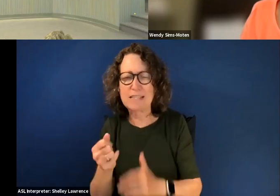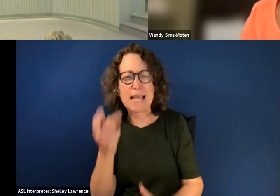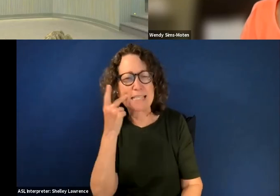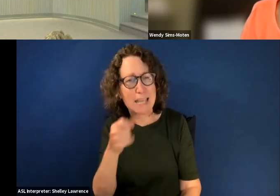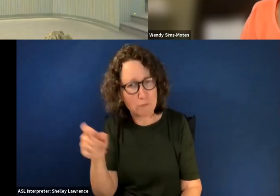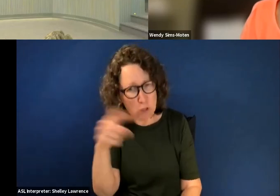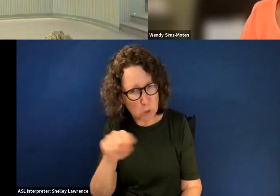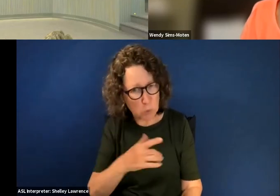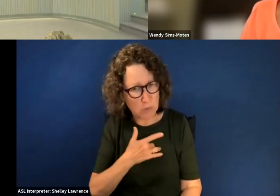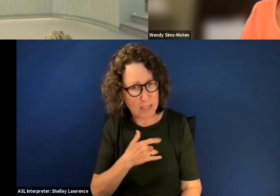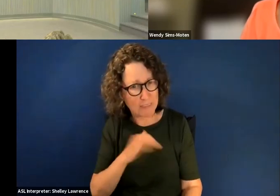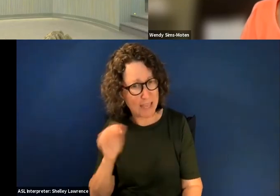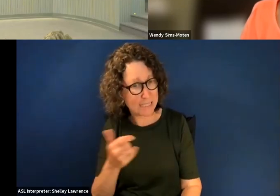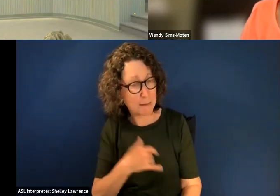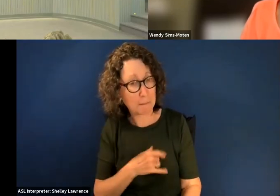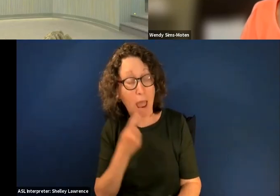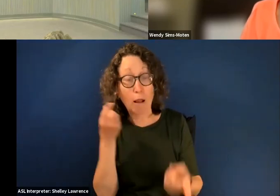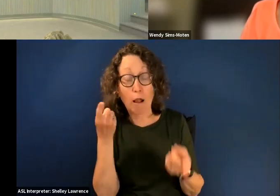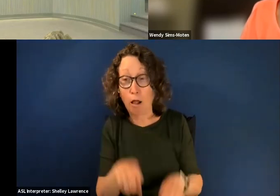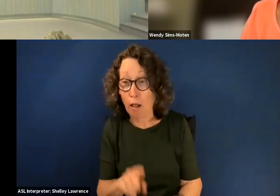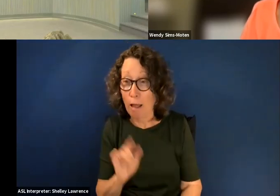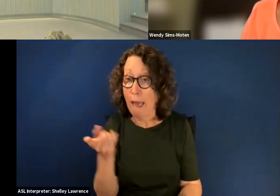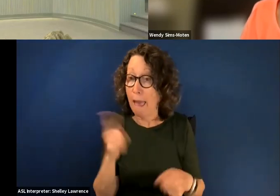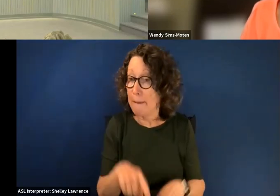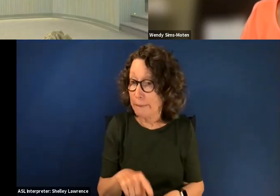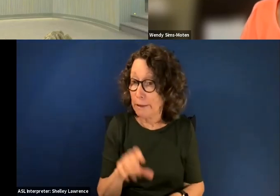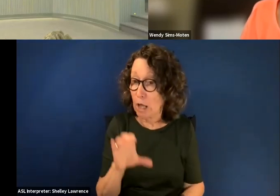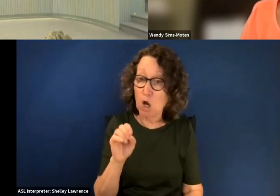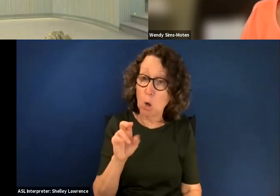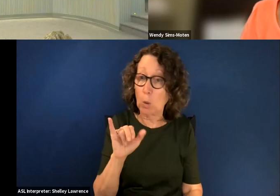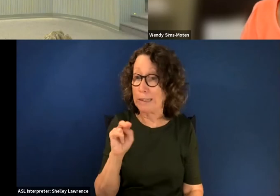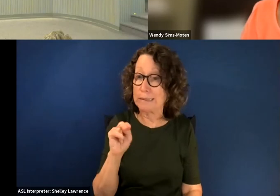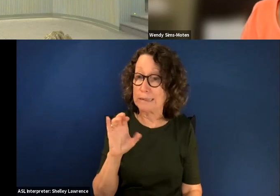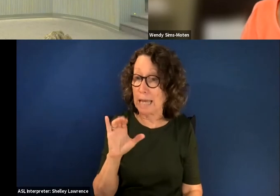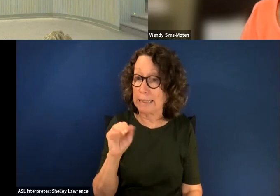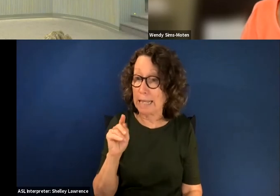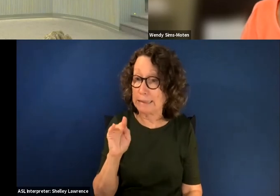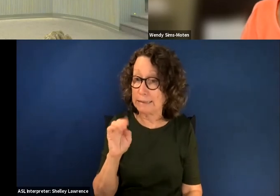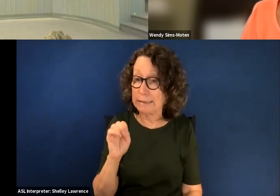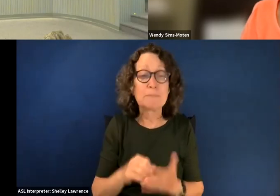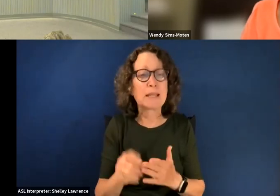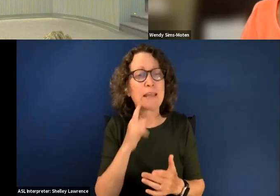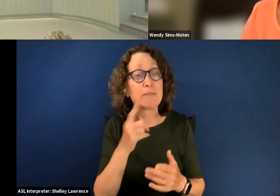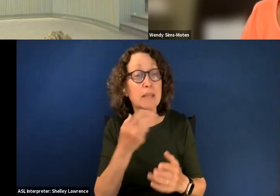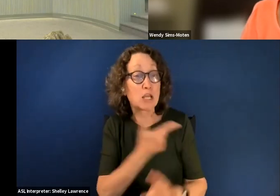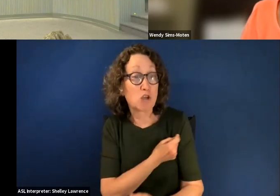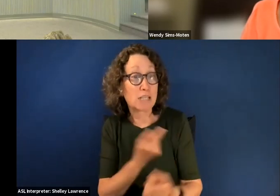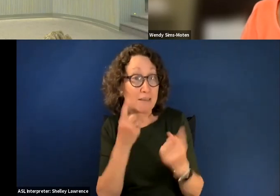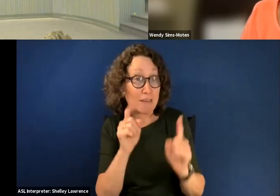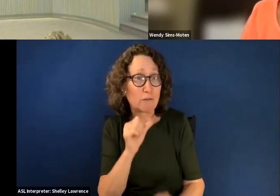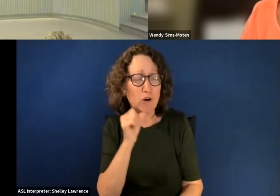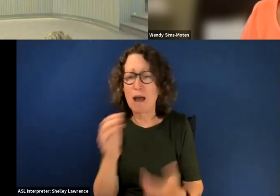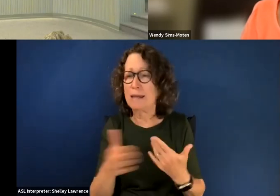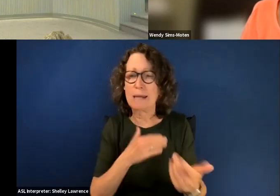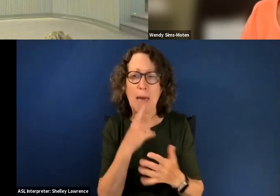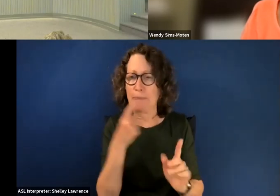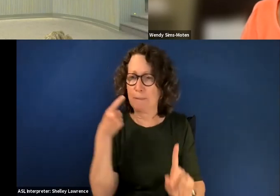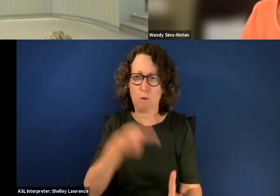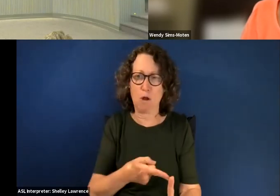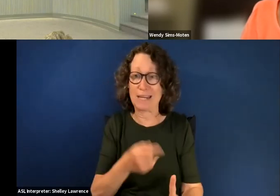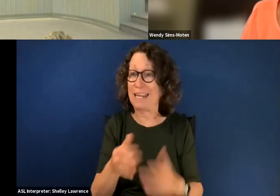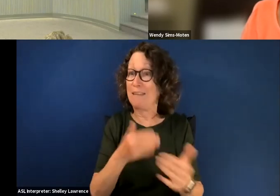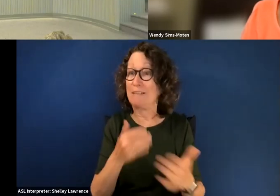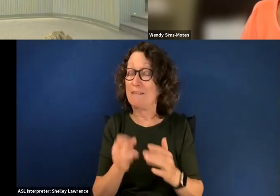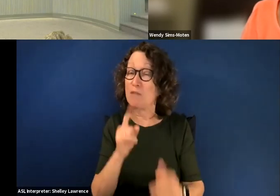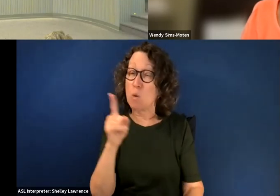you think they seem like coincidences. Whether the shots are effective or not is completely irrelevant, because even if